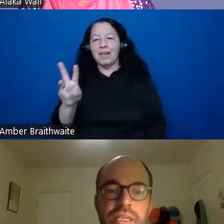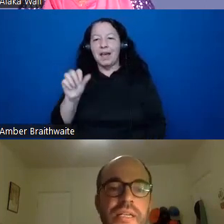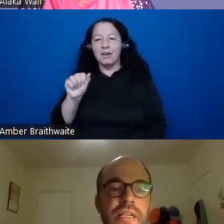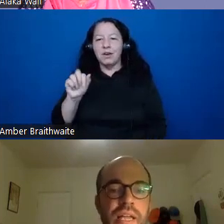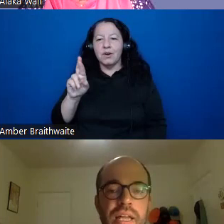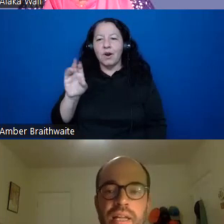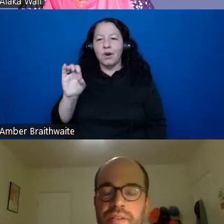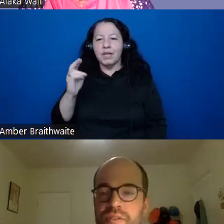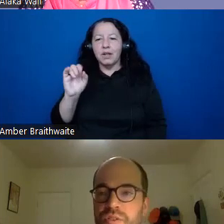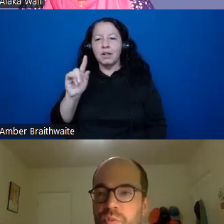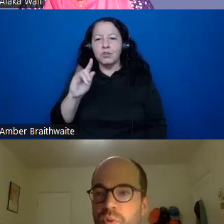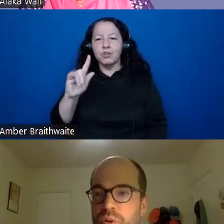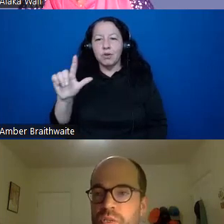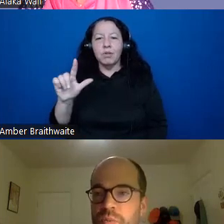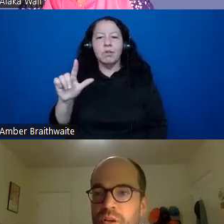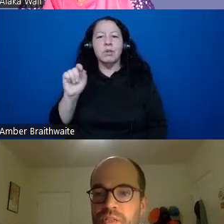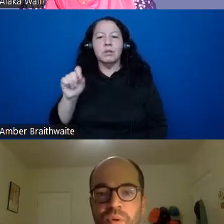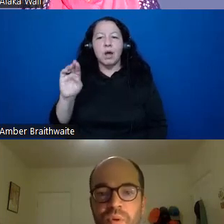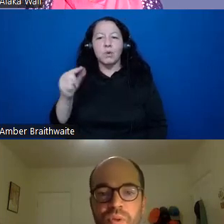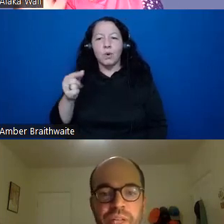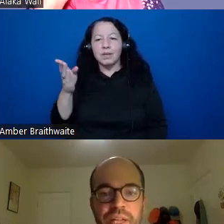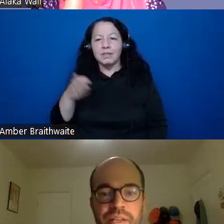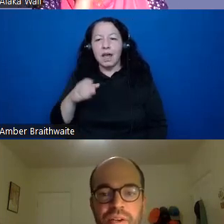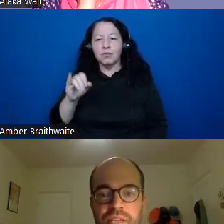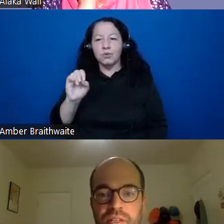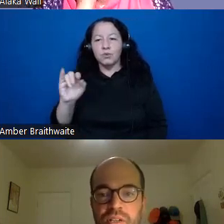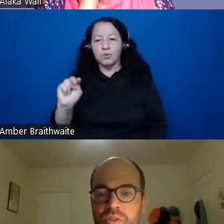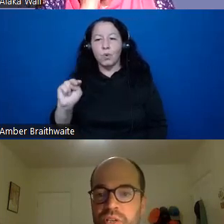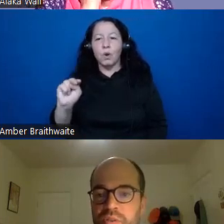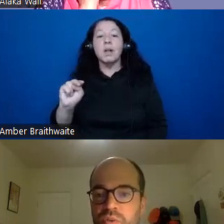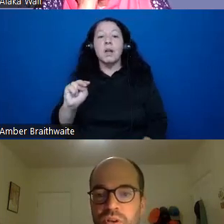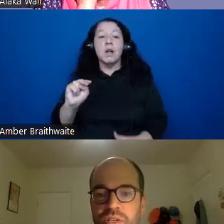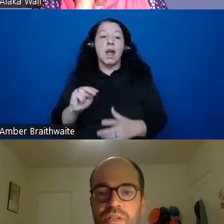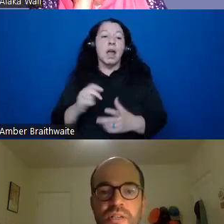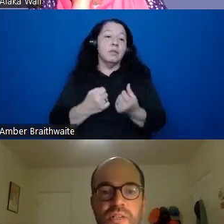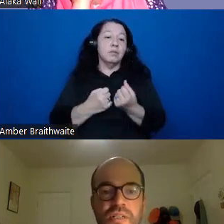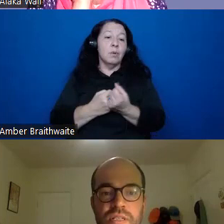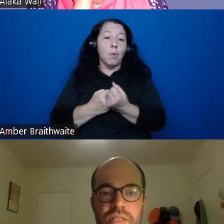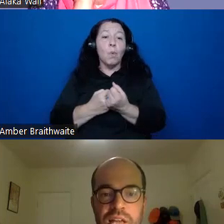archaeological.org/join, and support is possible at